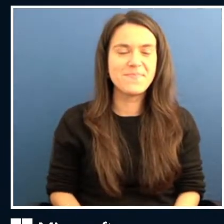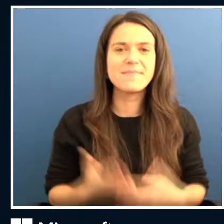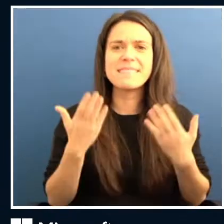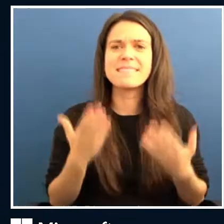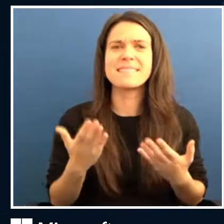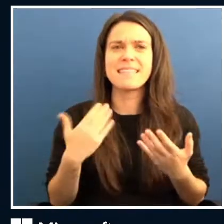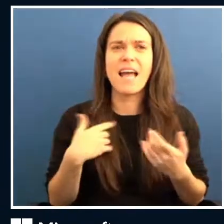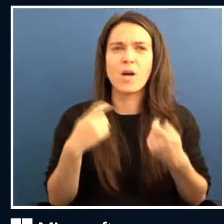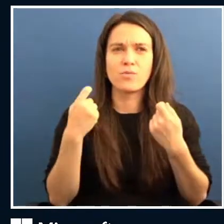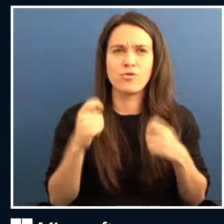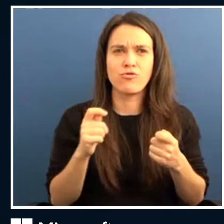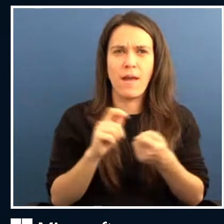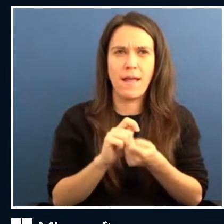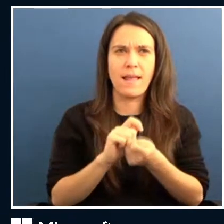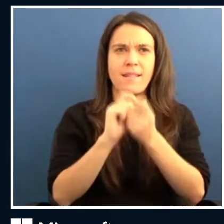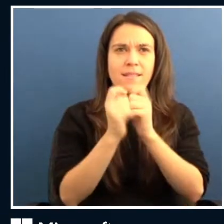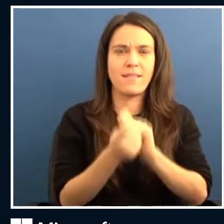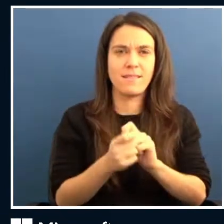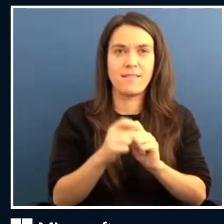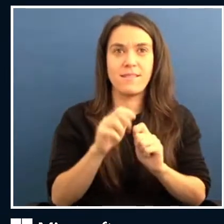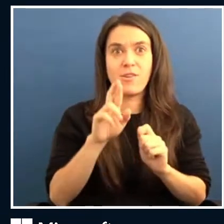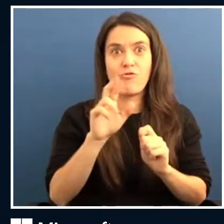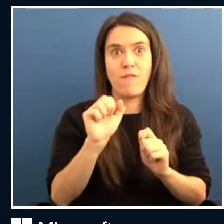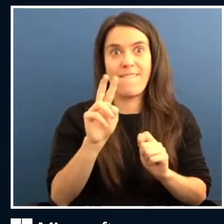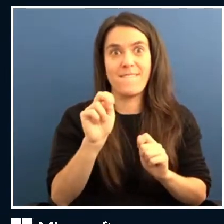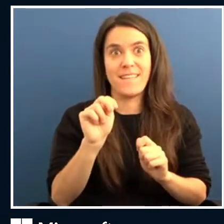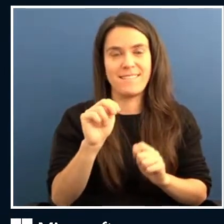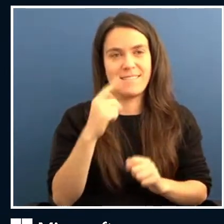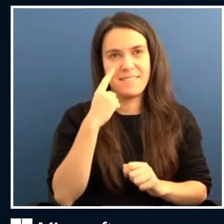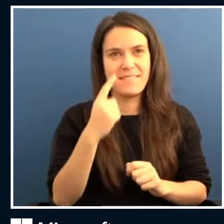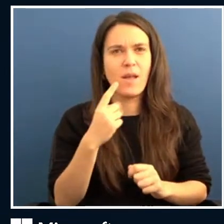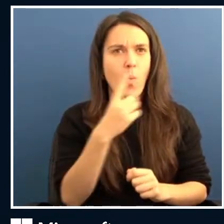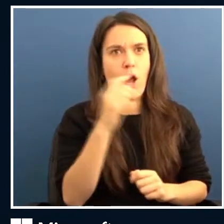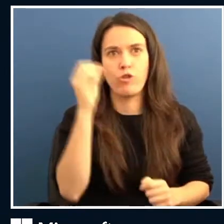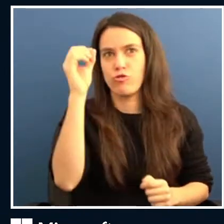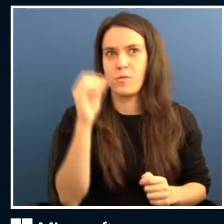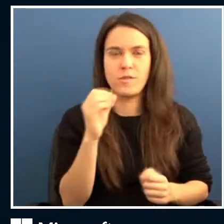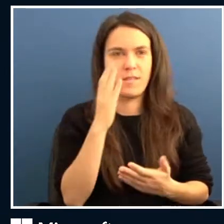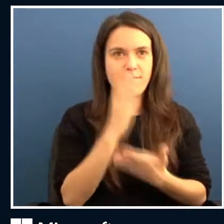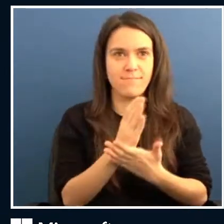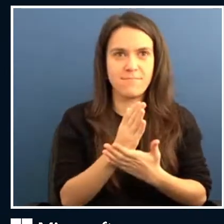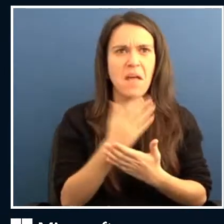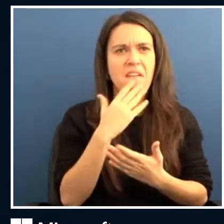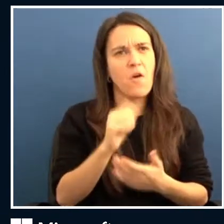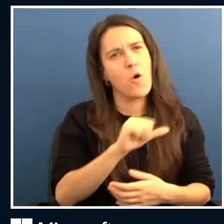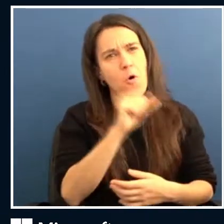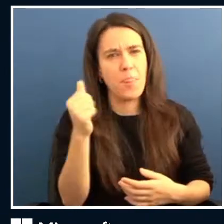time. Coming back 100% certain, and we have one more raven I wanted to try.